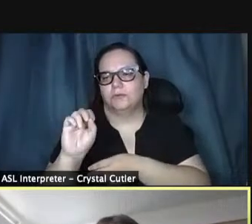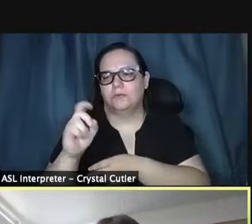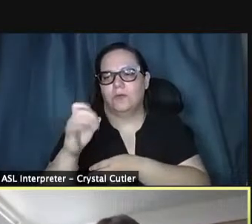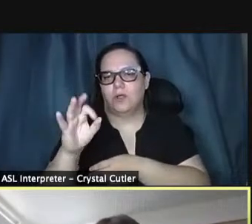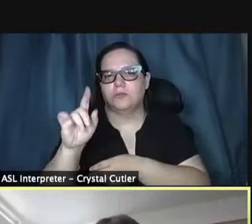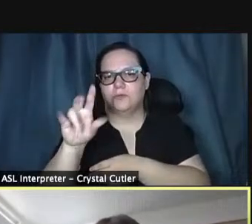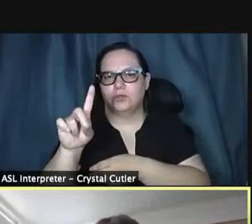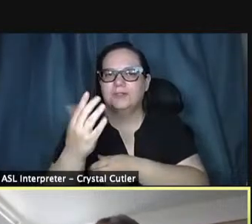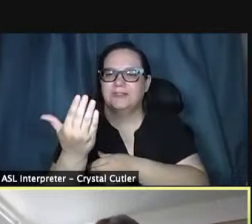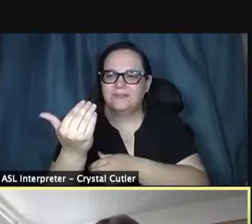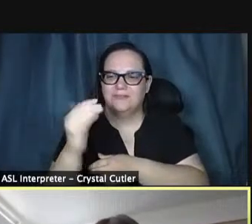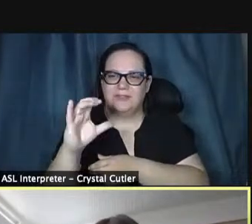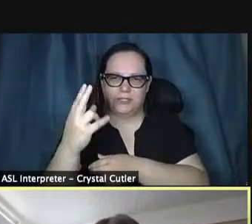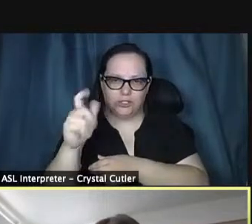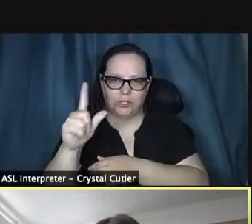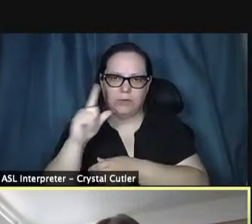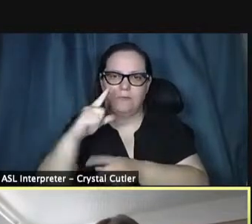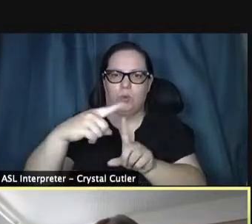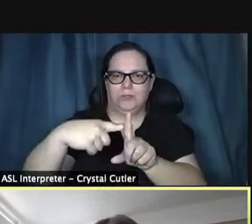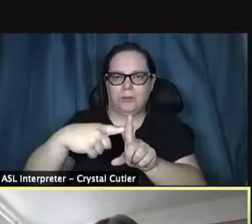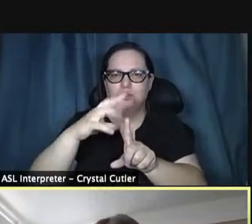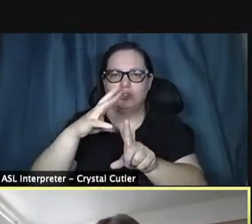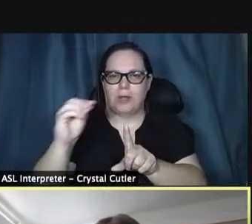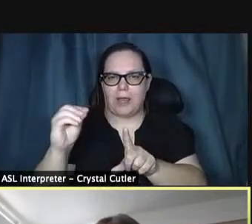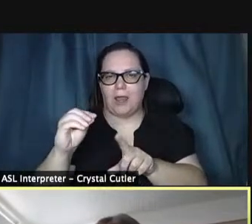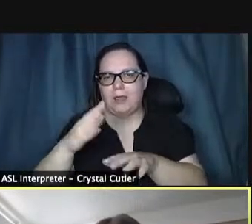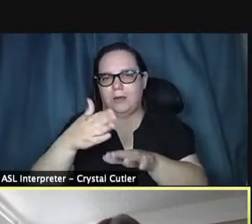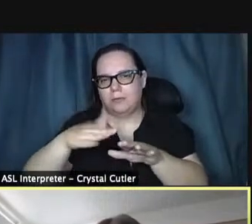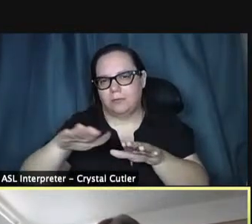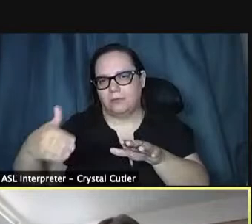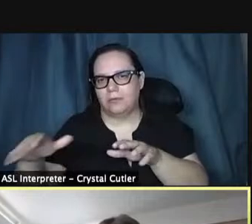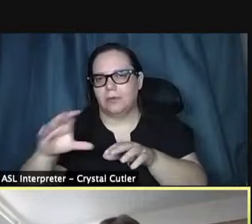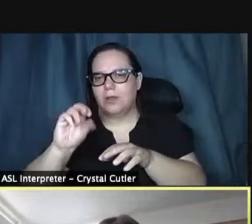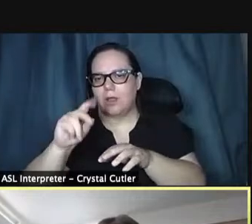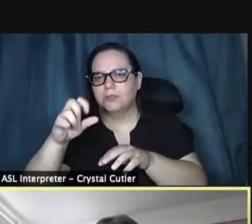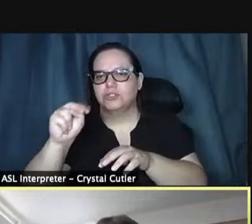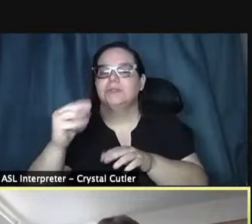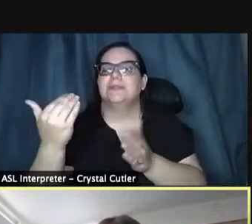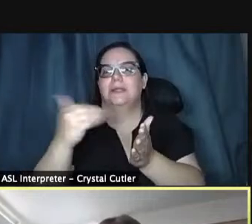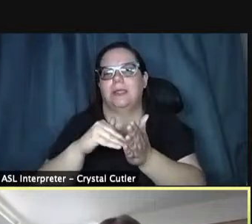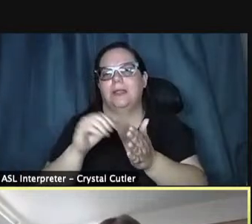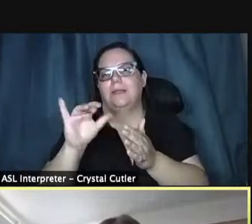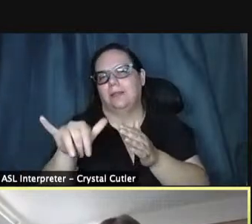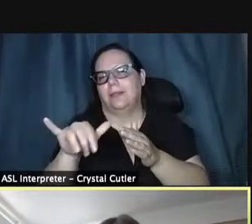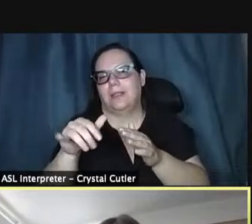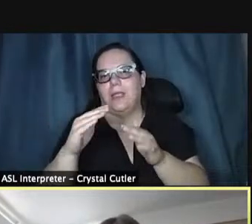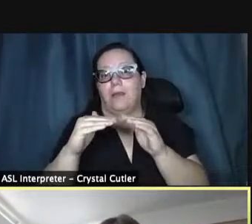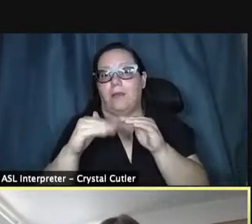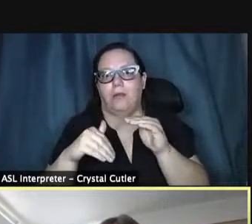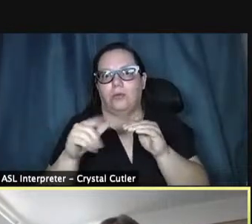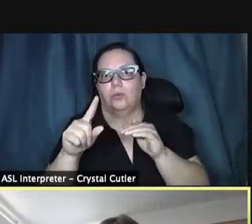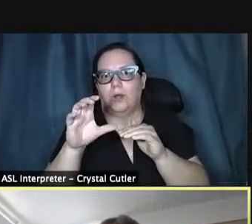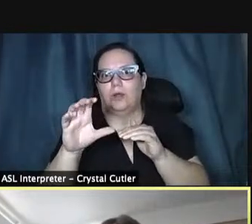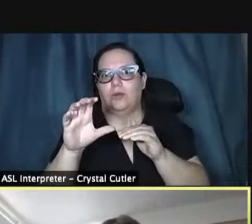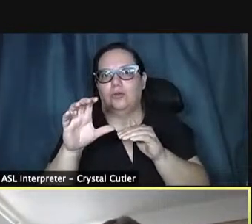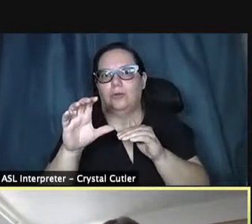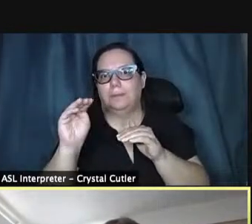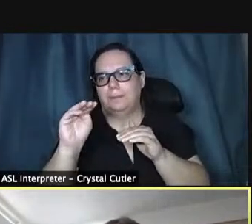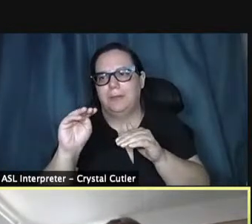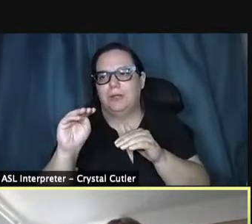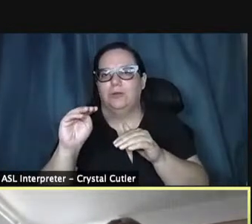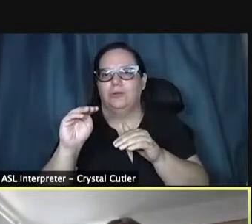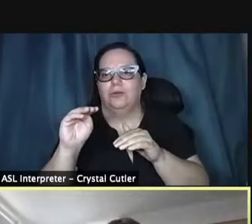for temperature and composition, again, at sub 100 meter per pixel resolutions to get at the temperature of the